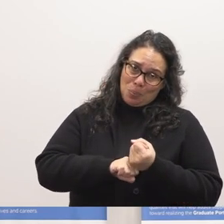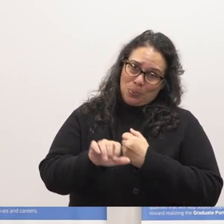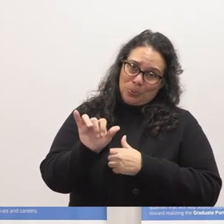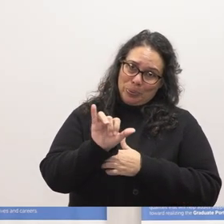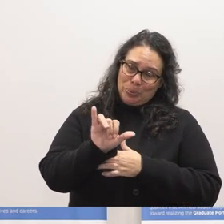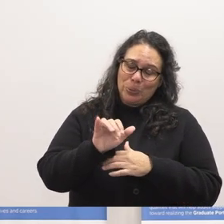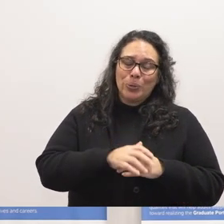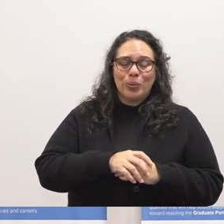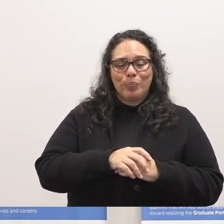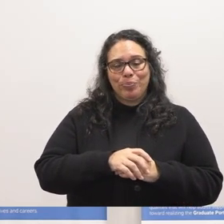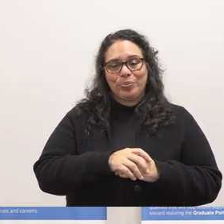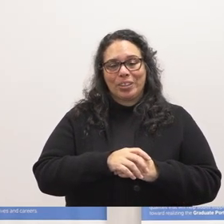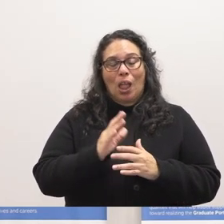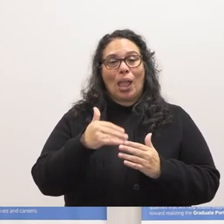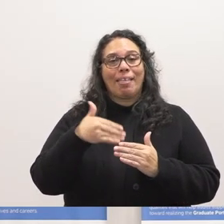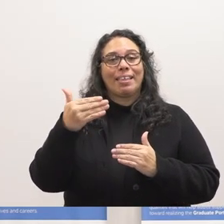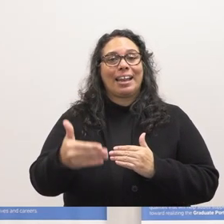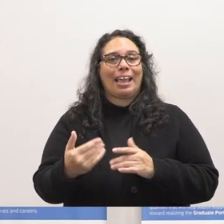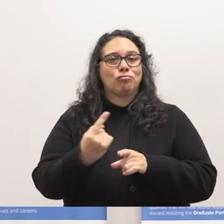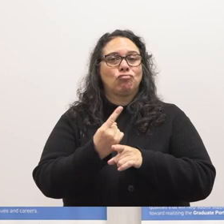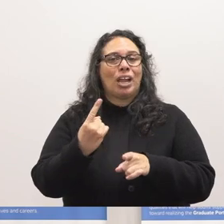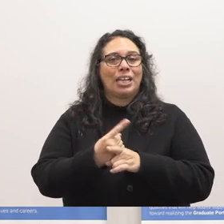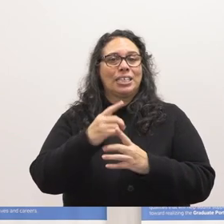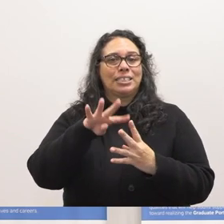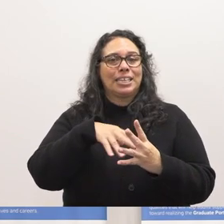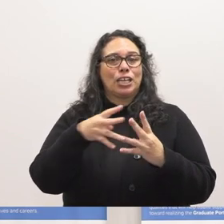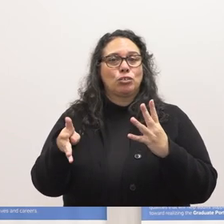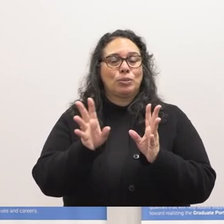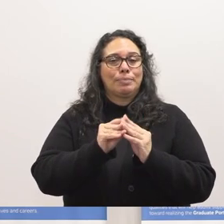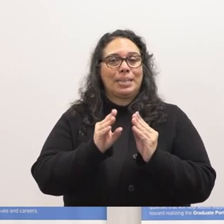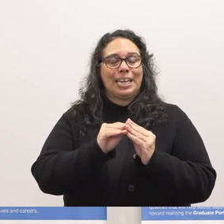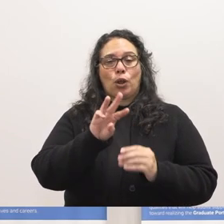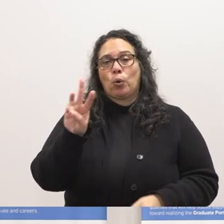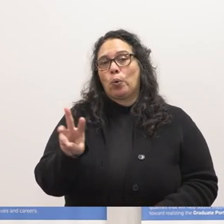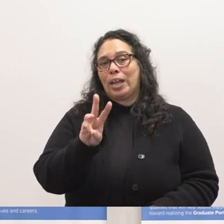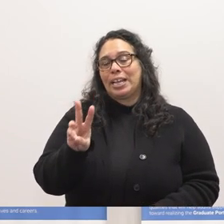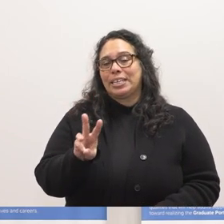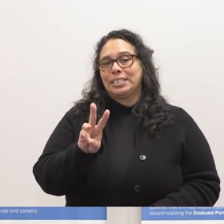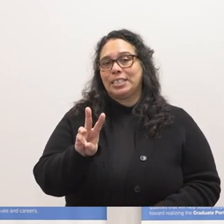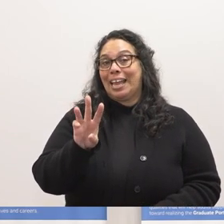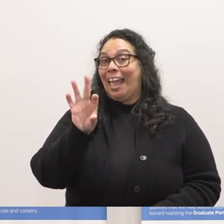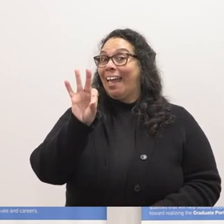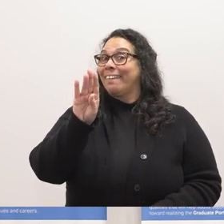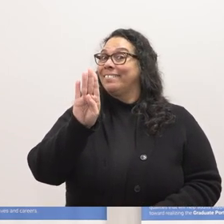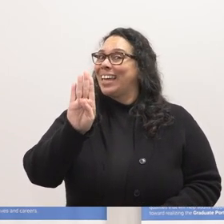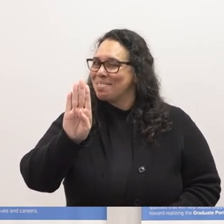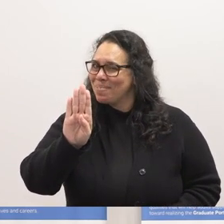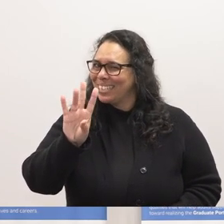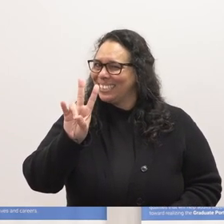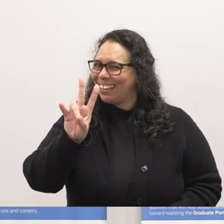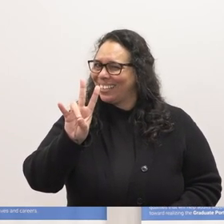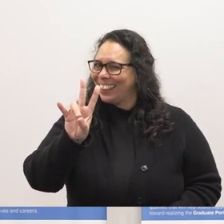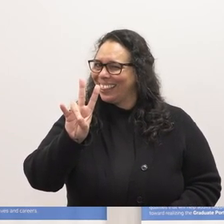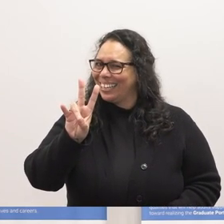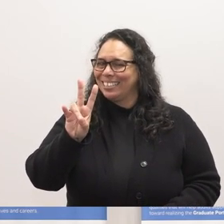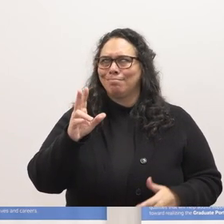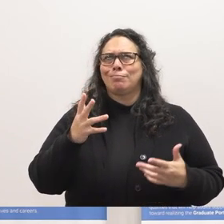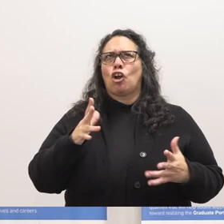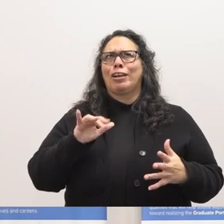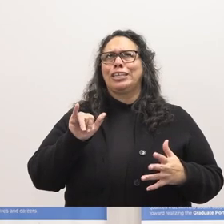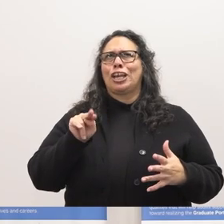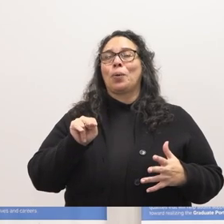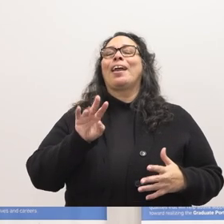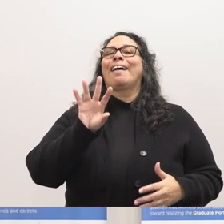And our next regularly scheduled meeting is Wednesday, February 7th. This is already January.